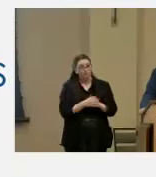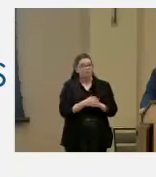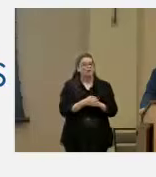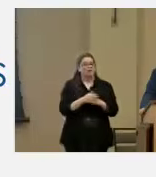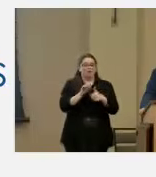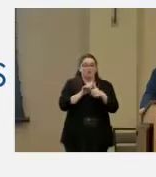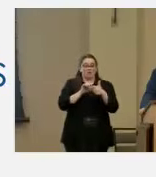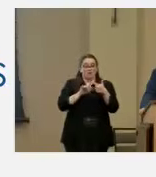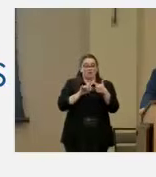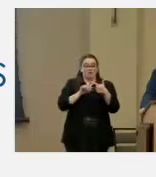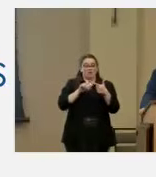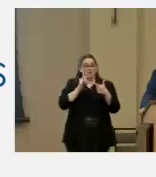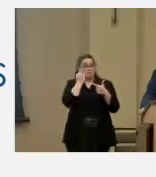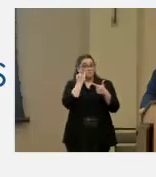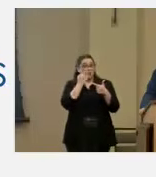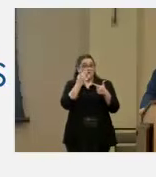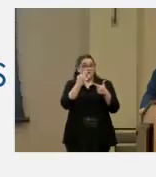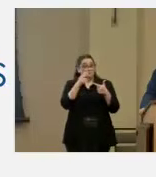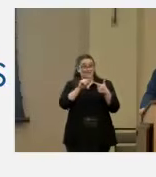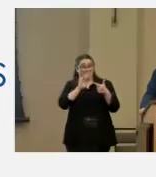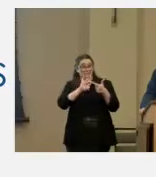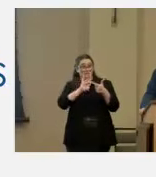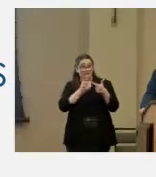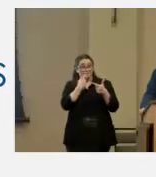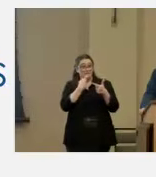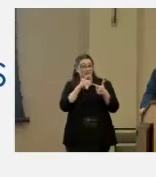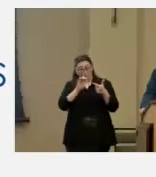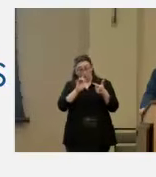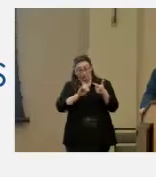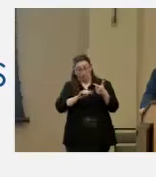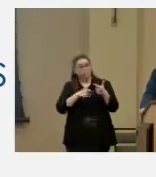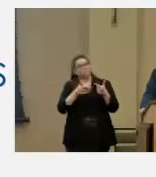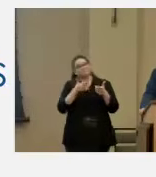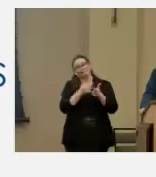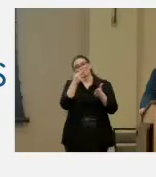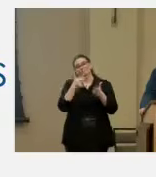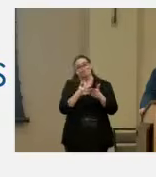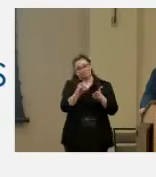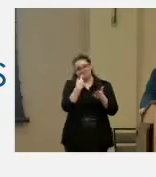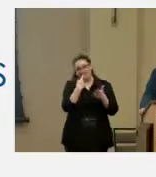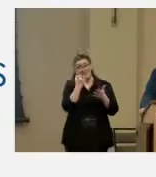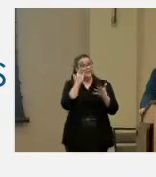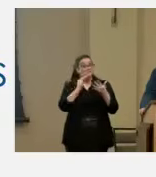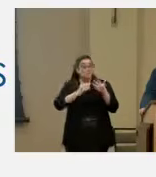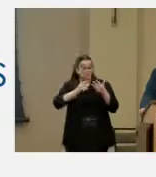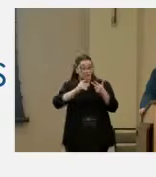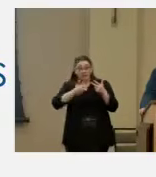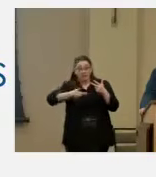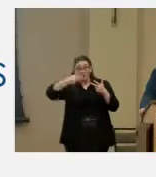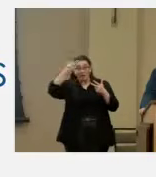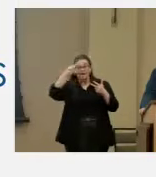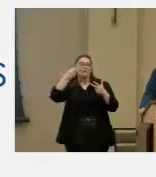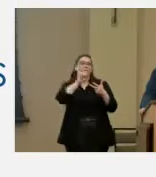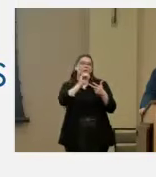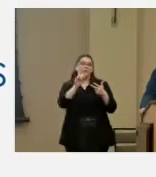Number 2, if it's very, very low, it just means you're taking it occasionally. If it's very, very high, you're overdosing on it and you have a